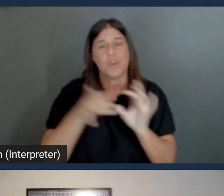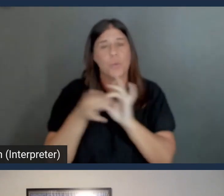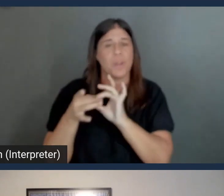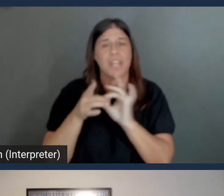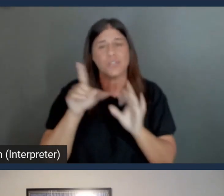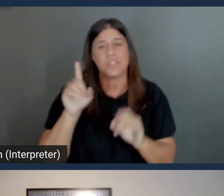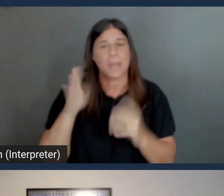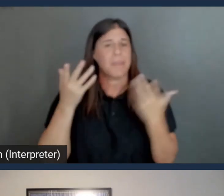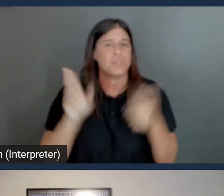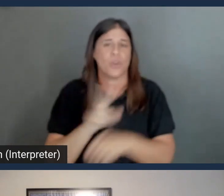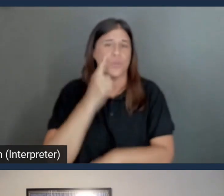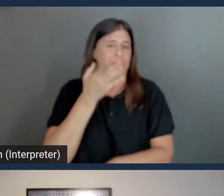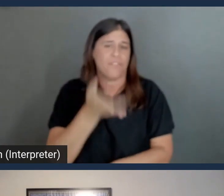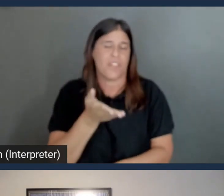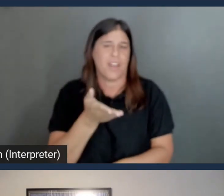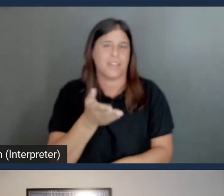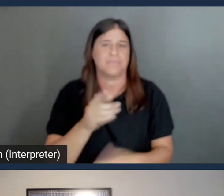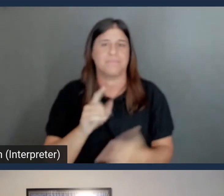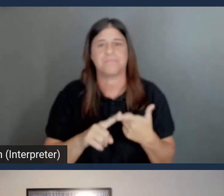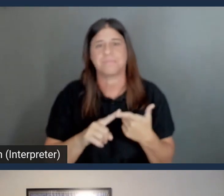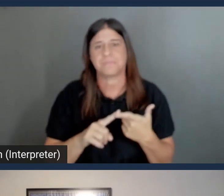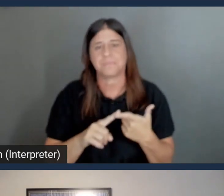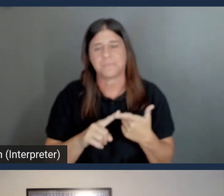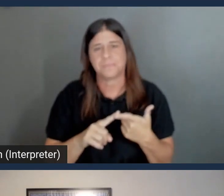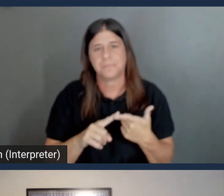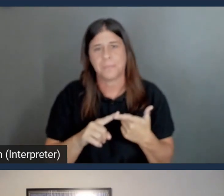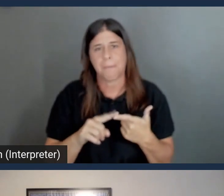already using on site. The other one we get a lot is